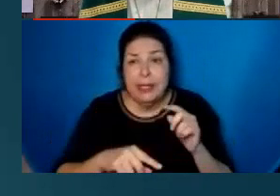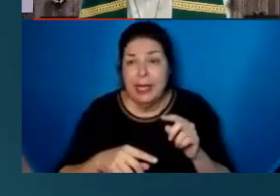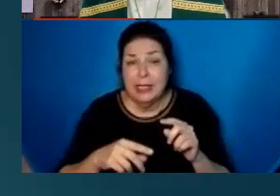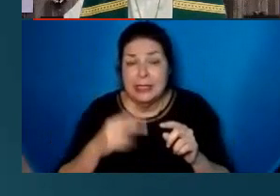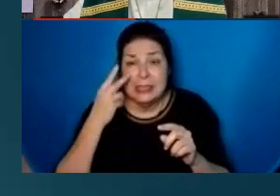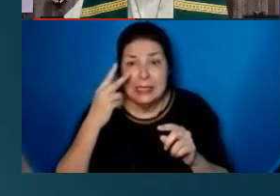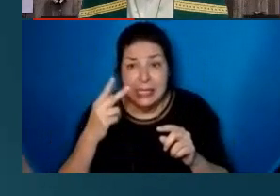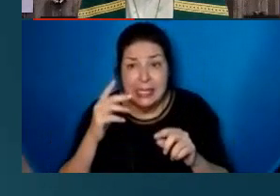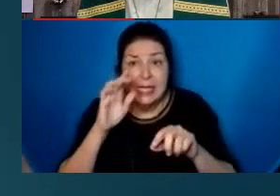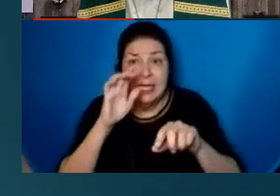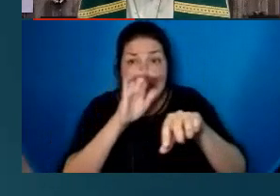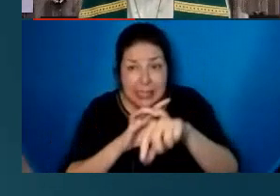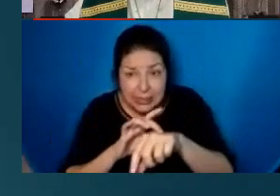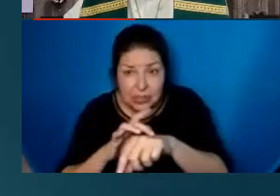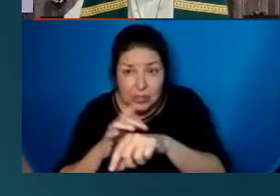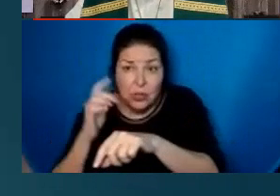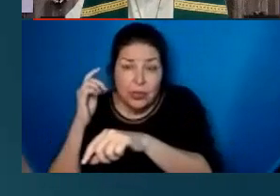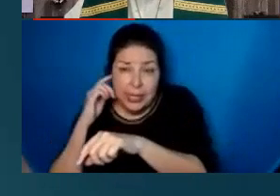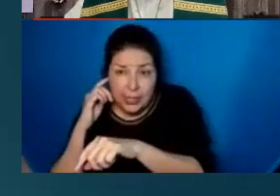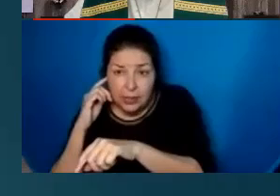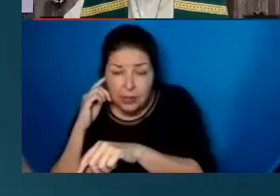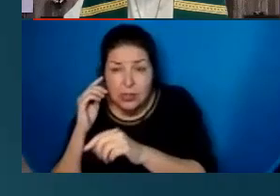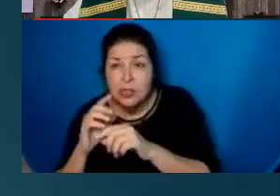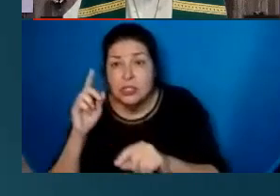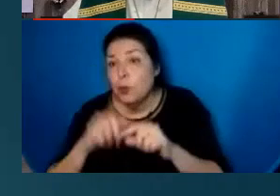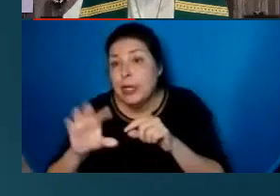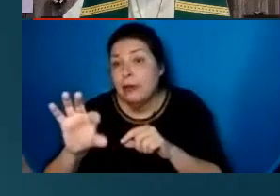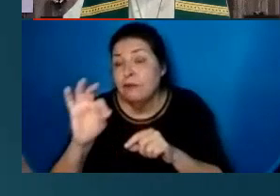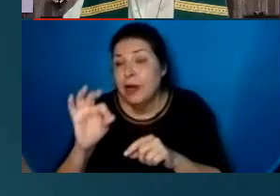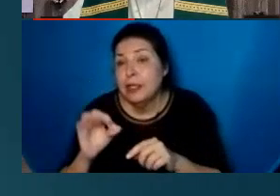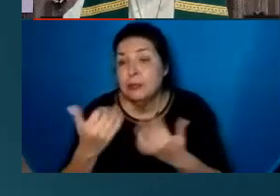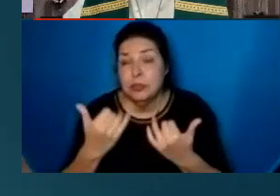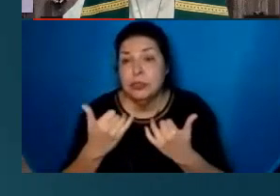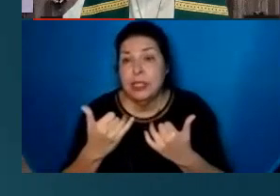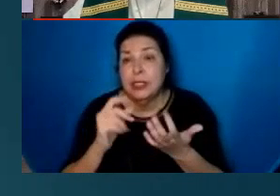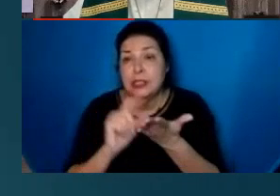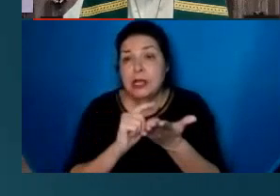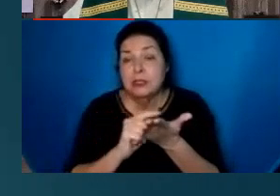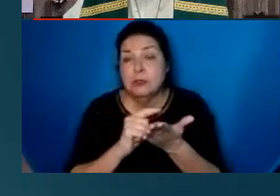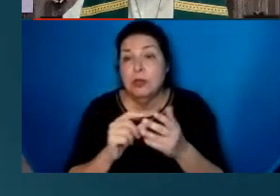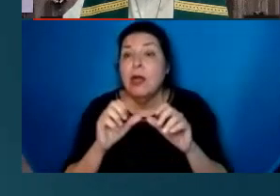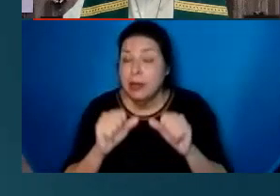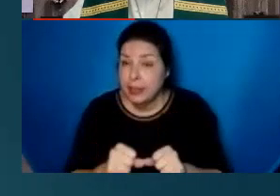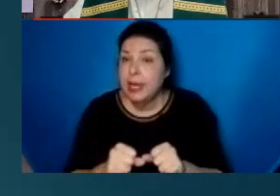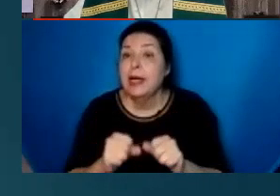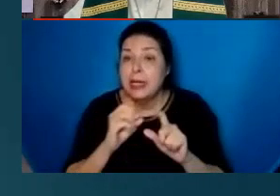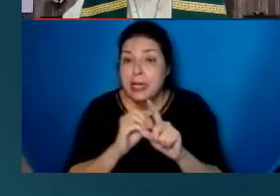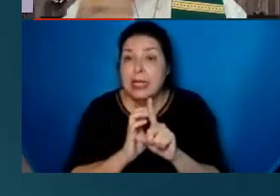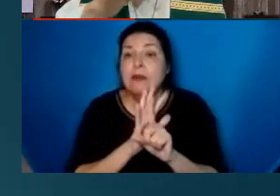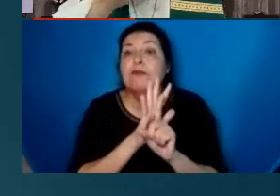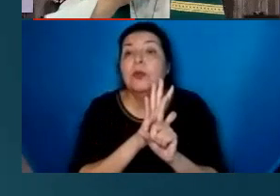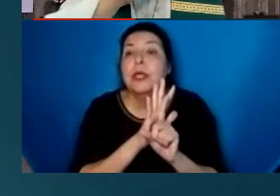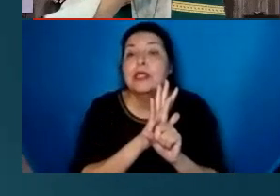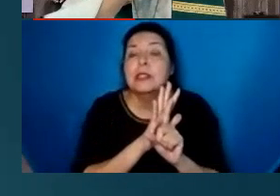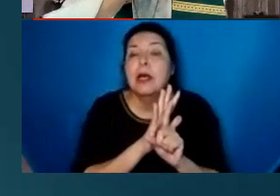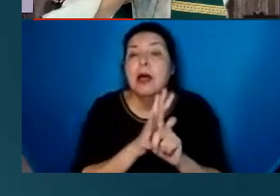or see them, or hear them. Today's gospel demonstrates that they can exert an influence